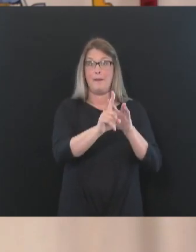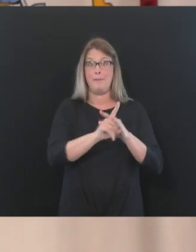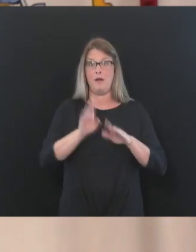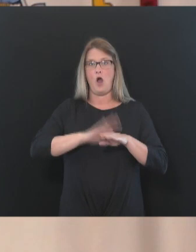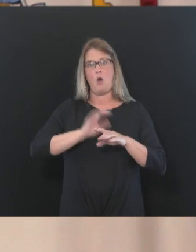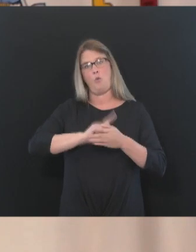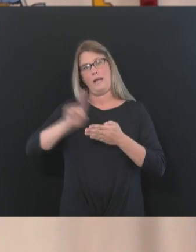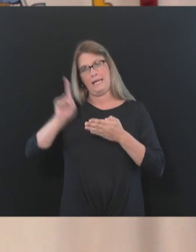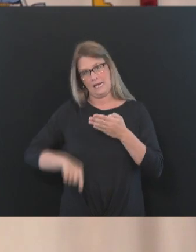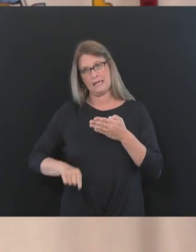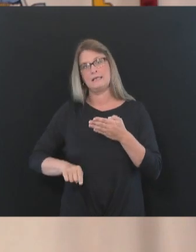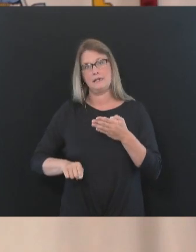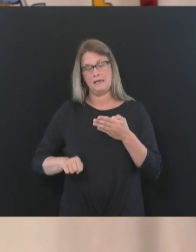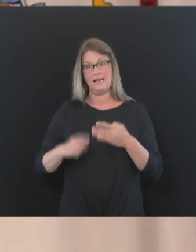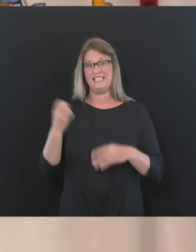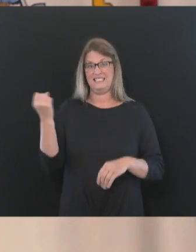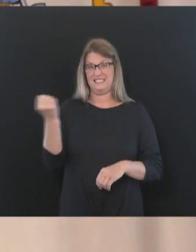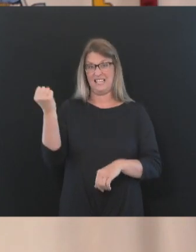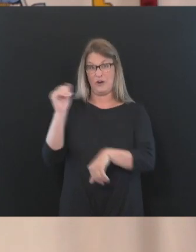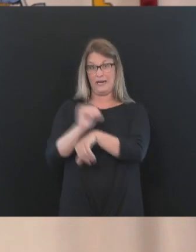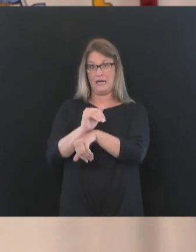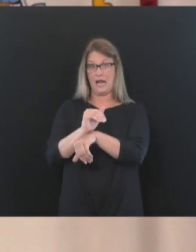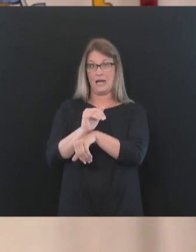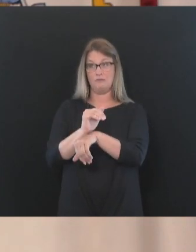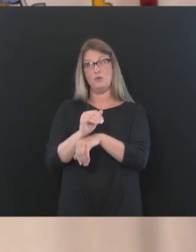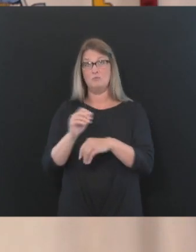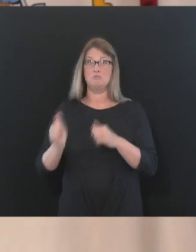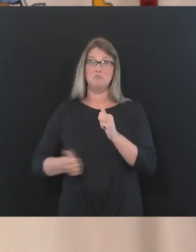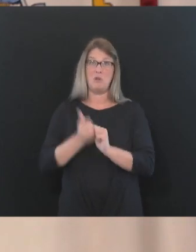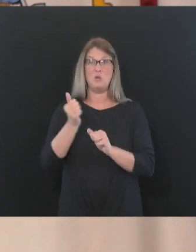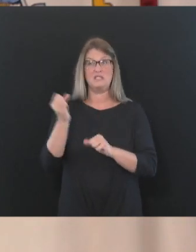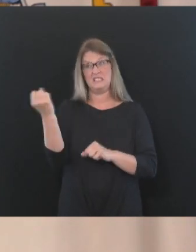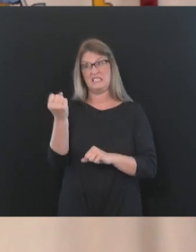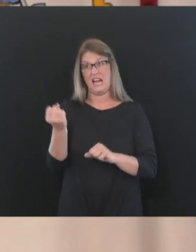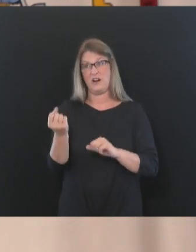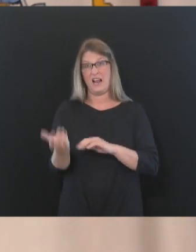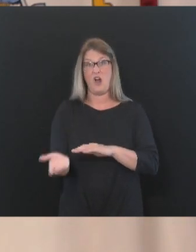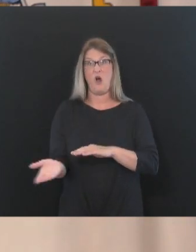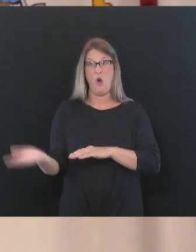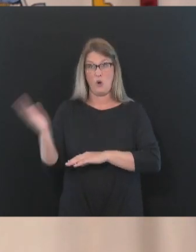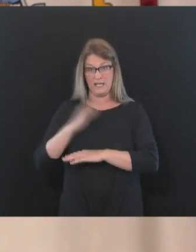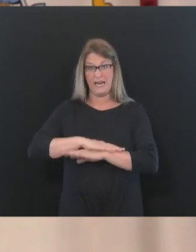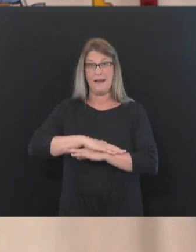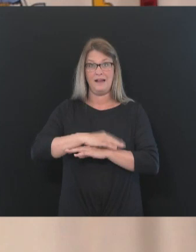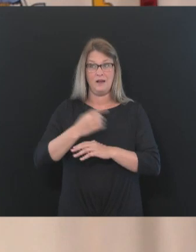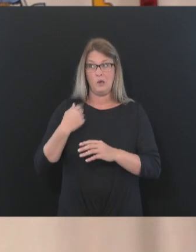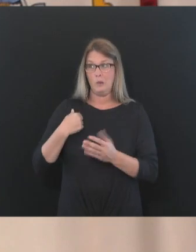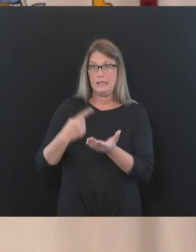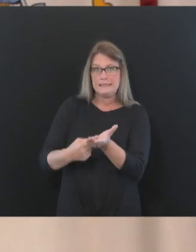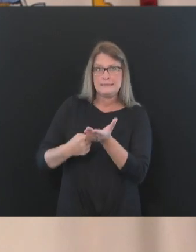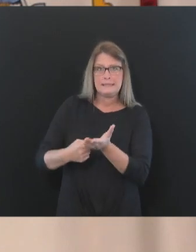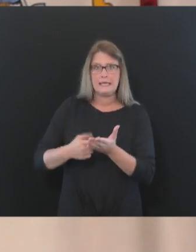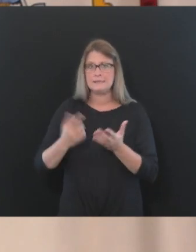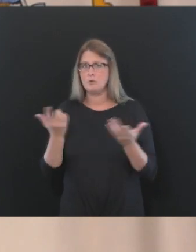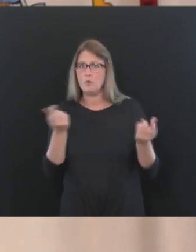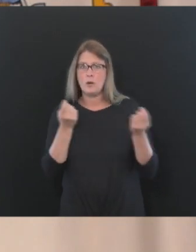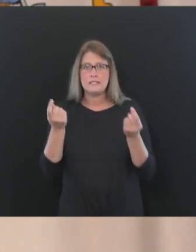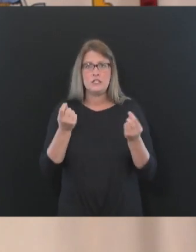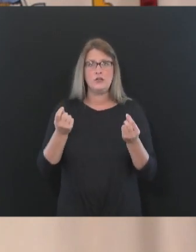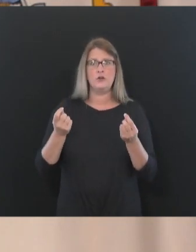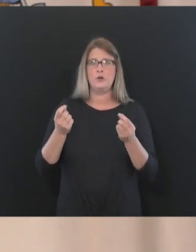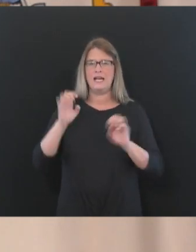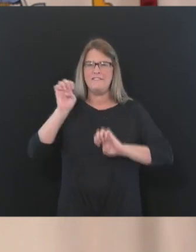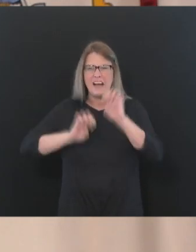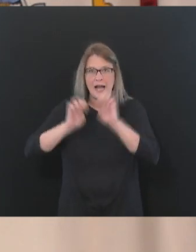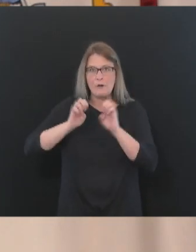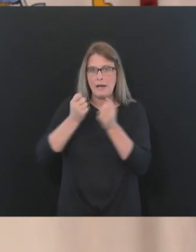weekend. And on Saturday night, throughout the day on Saturday, we discussed, you know, what was going on. We evaluated over